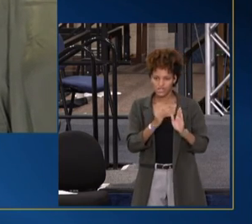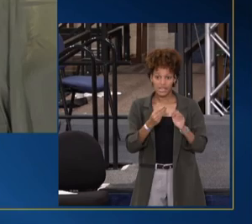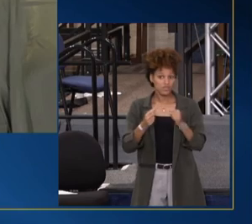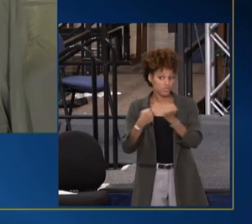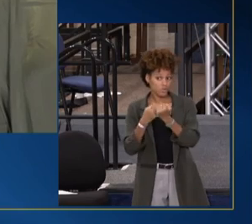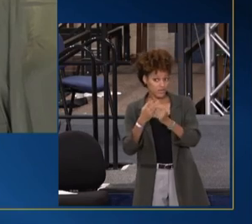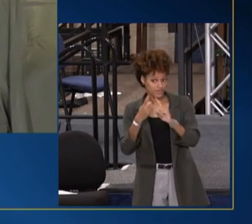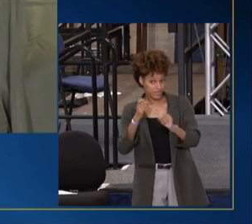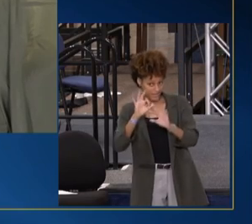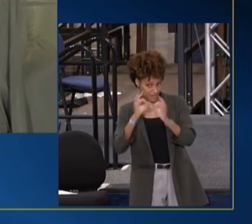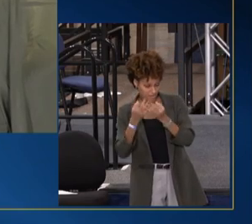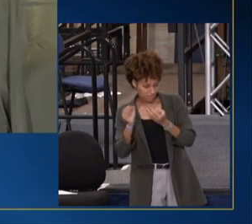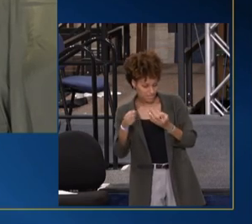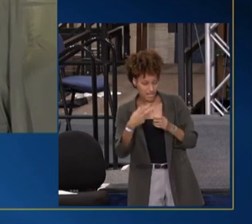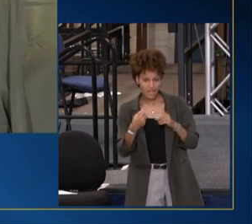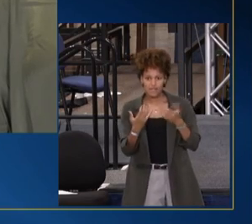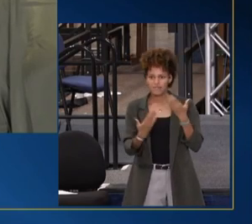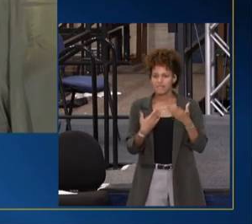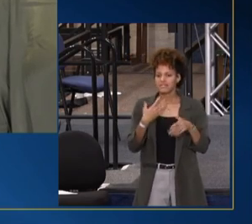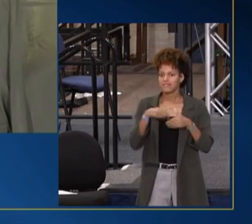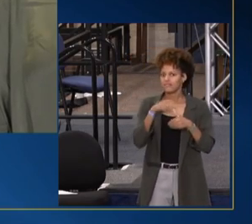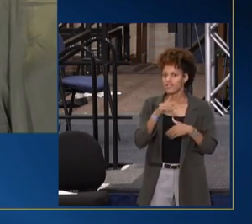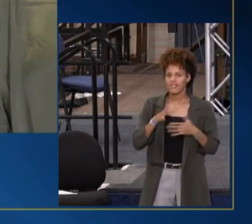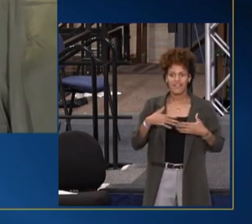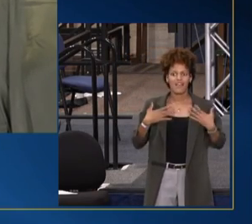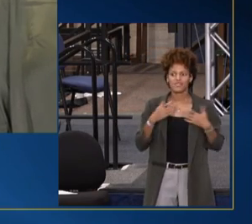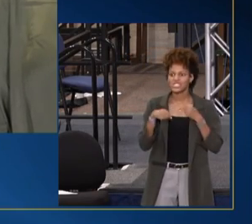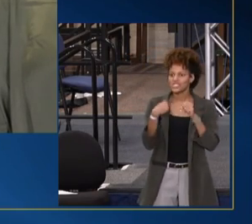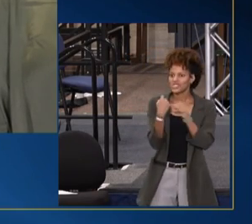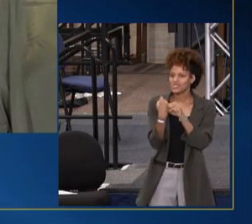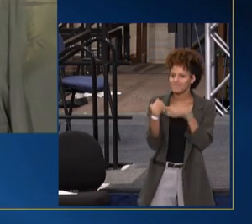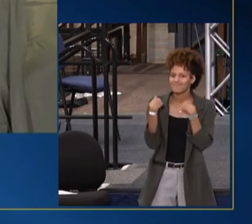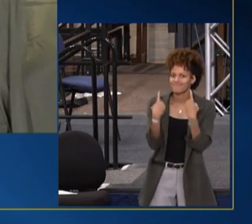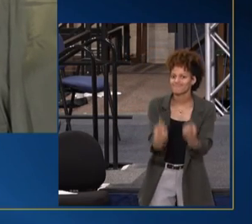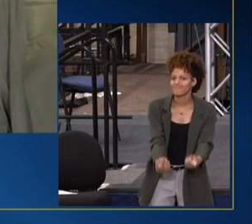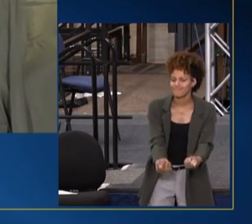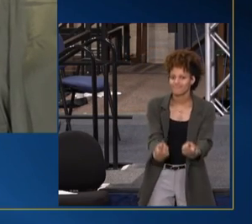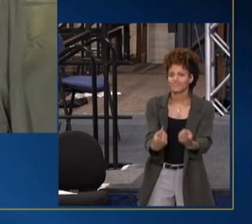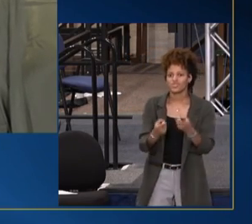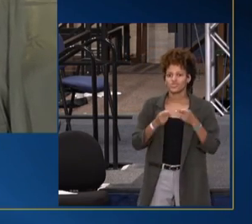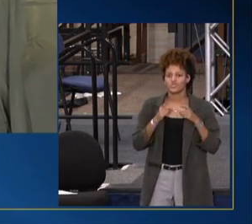family, and has probably been in their happiest years that they have in